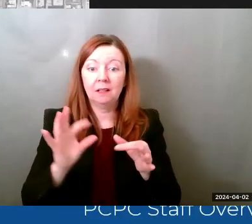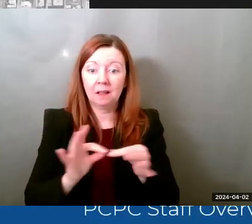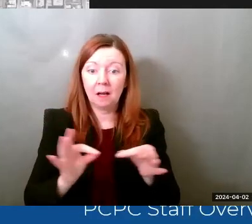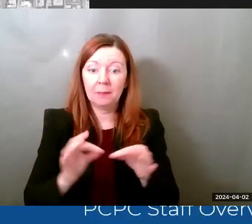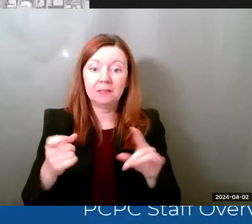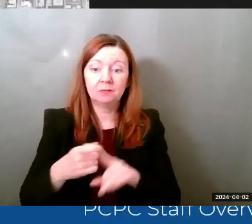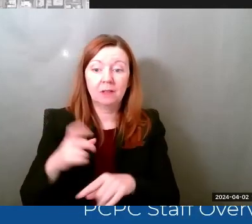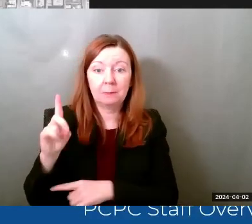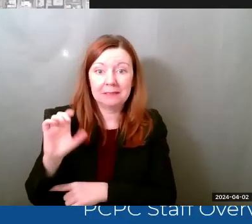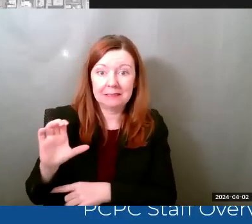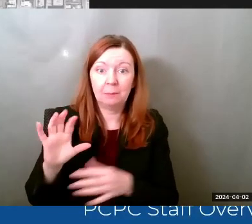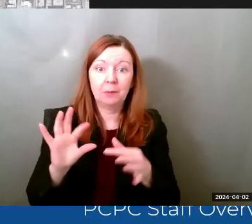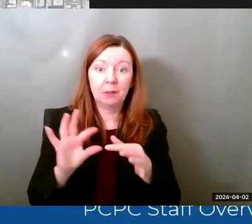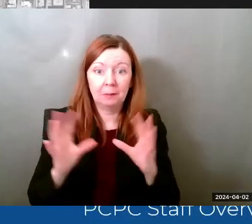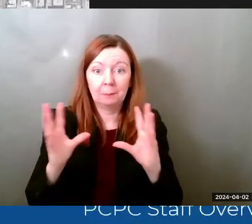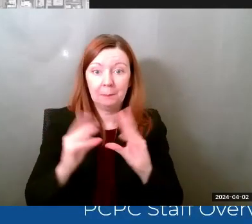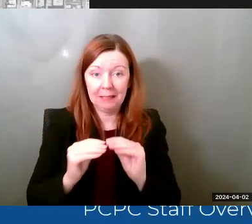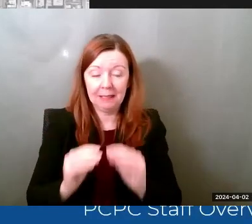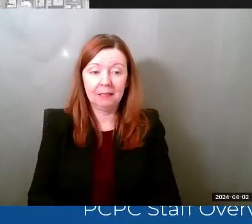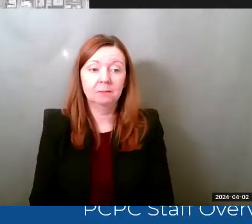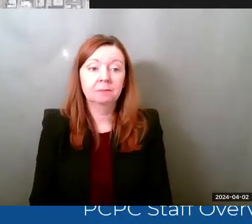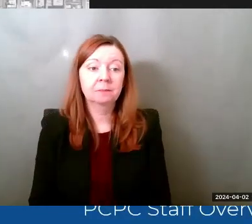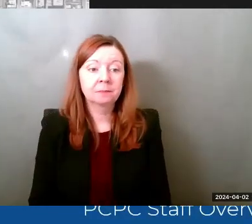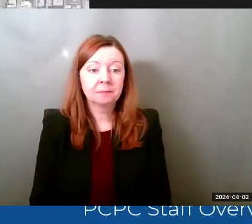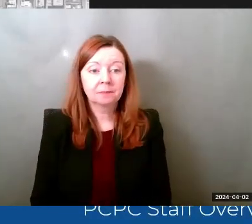meeting. Next.